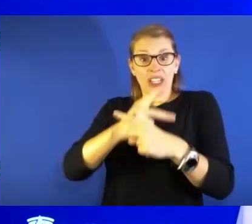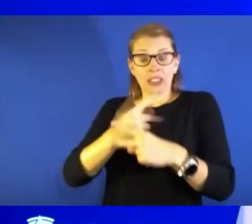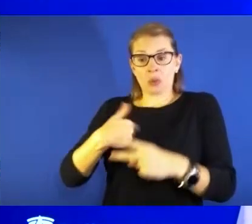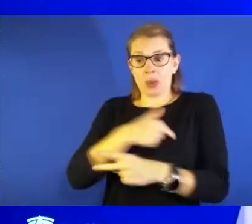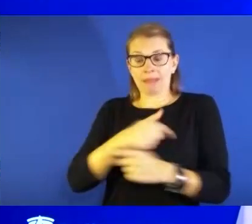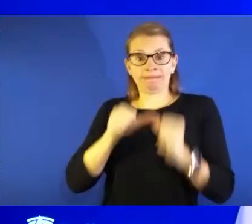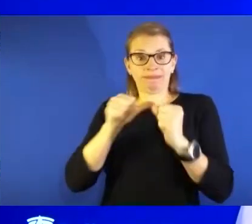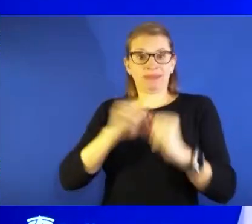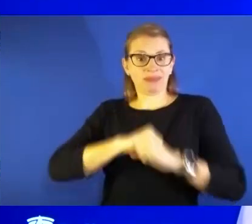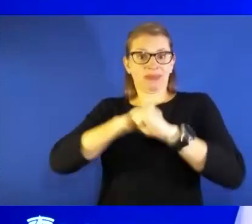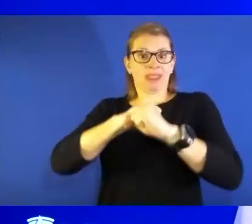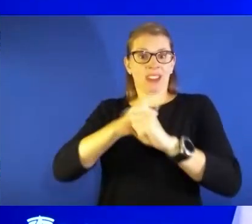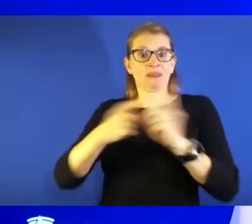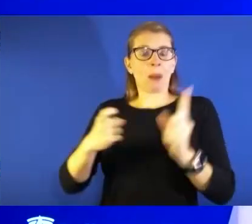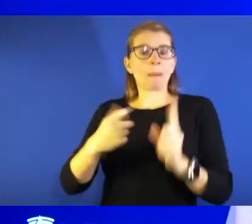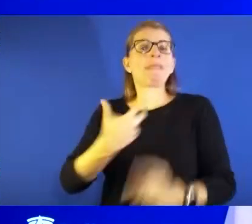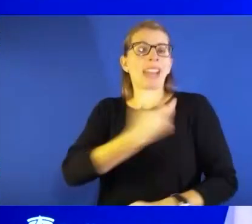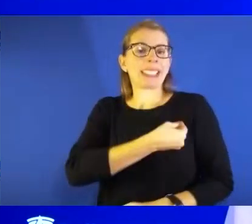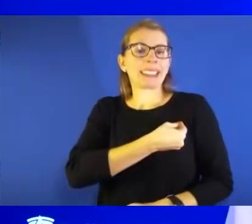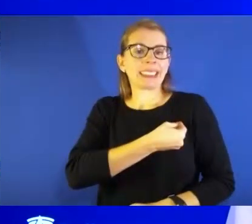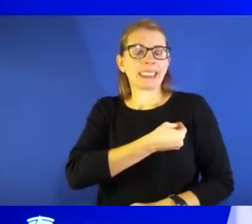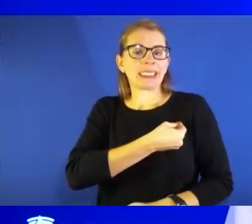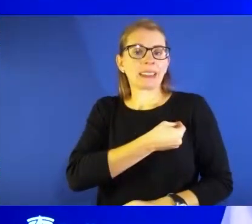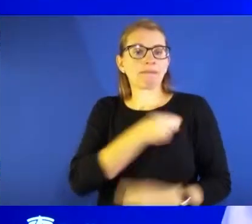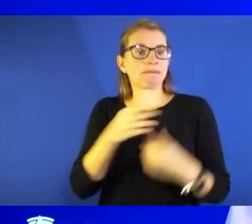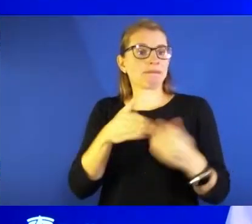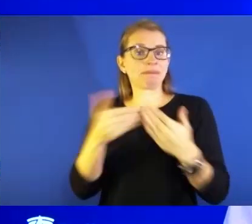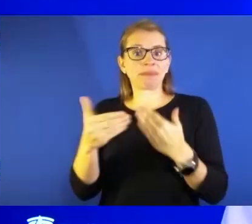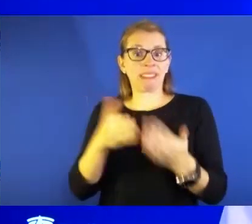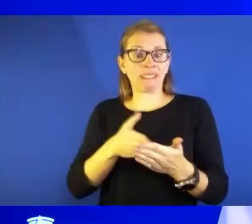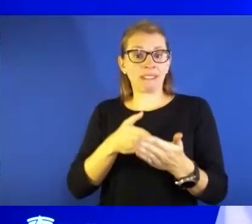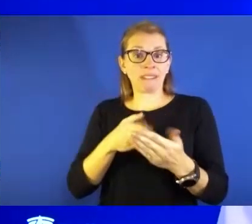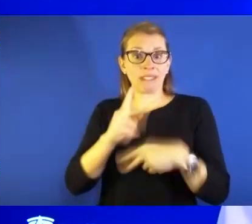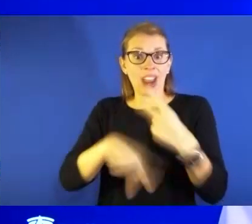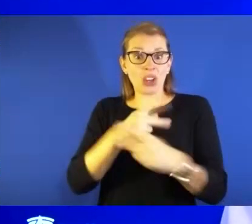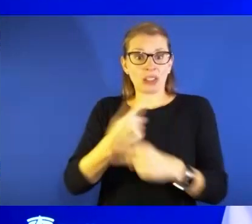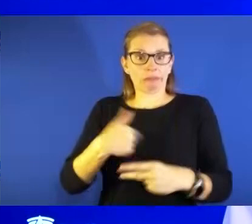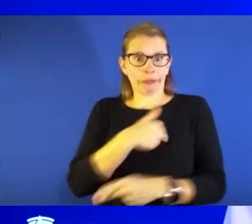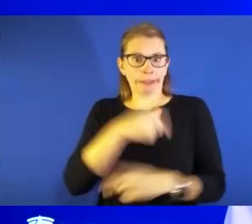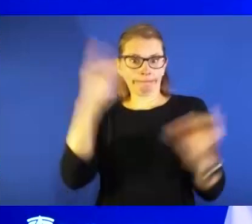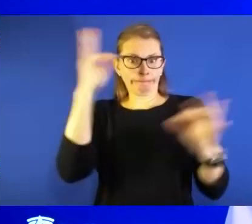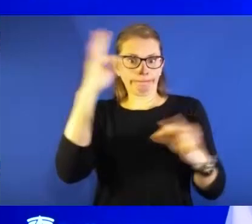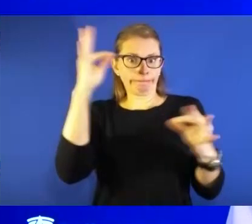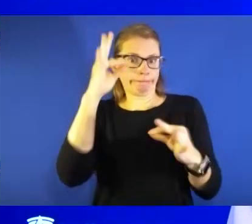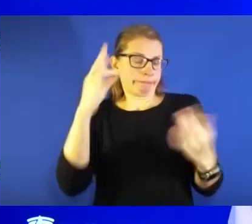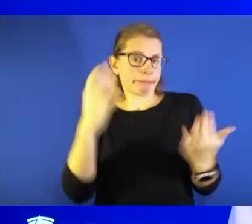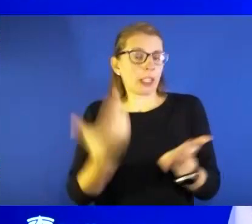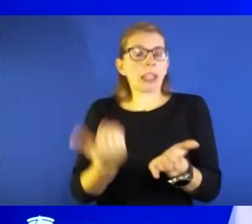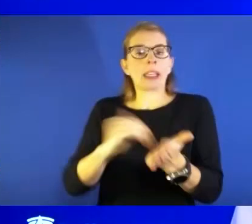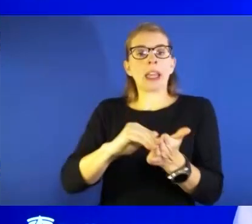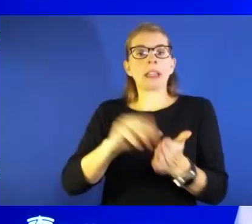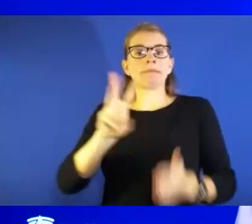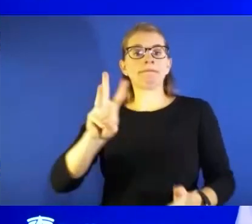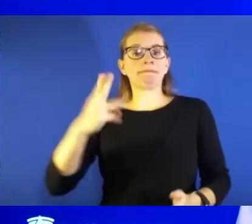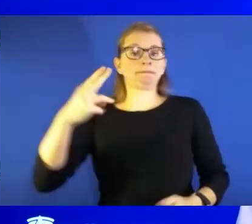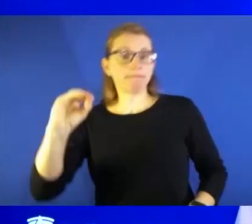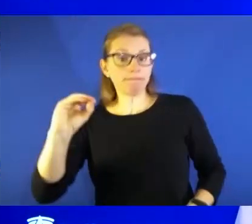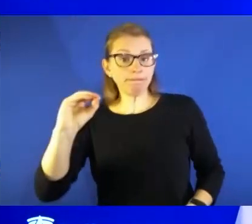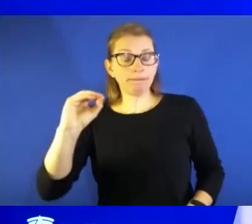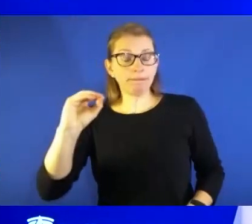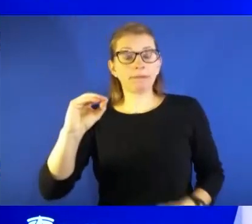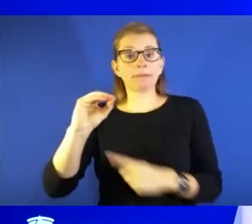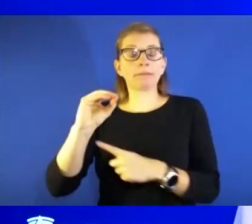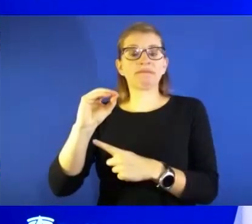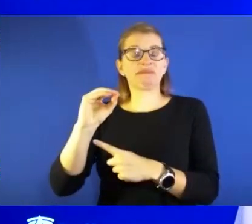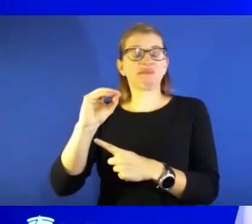the vaccines, even against the variants that we don't know of. Right now, again, the World Health Organization does not deem